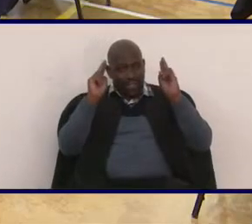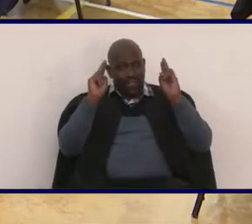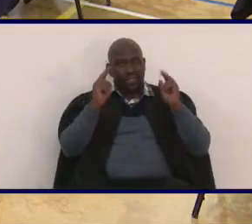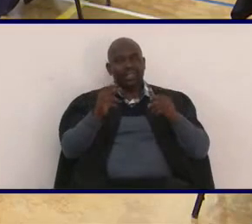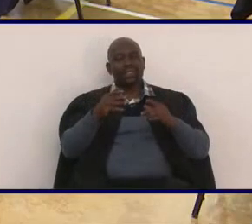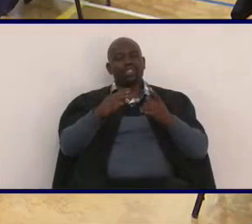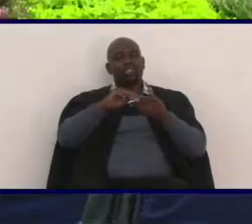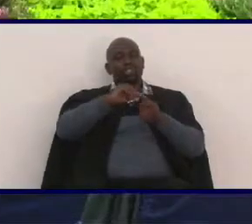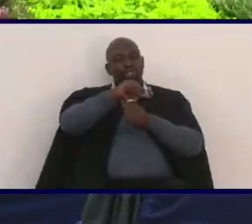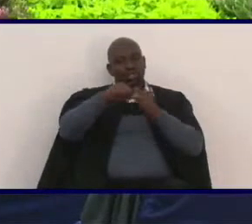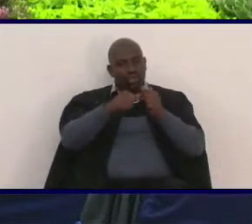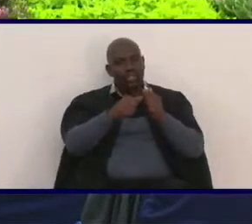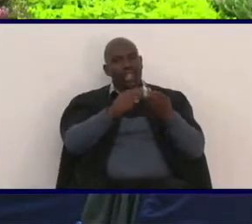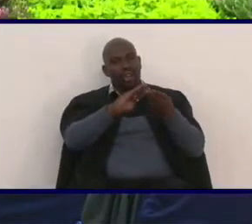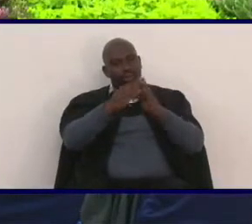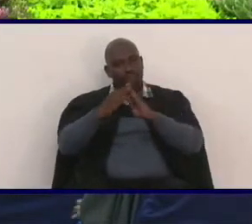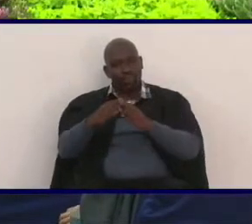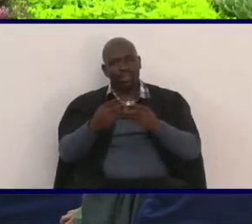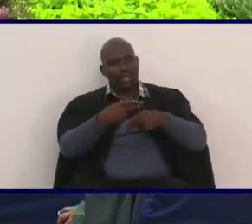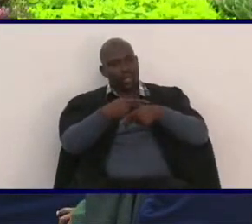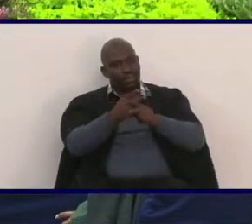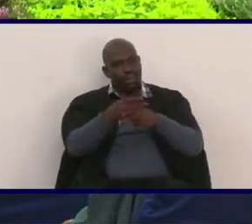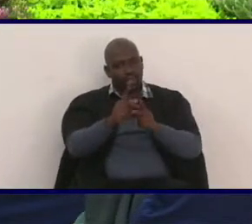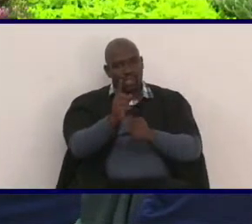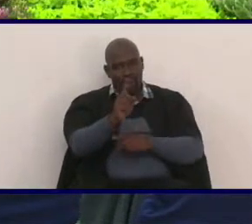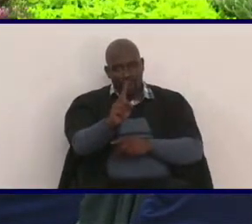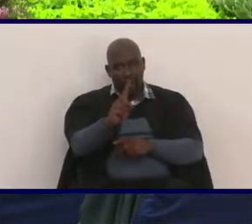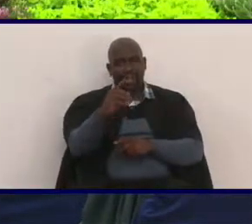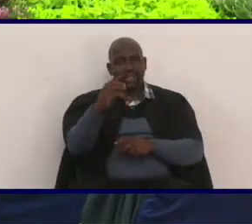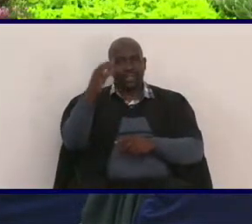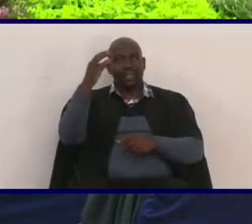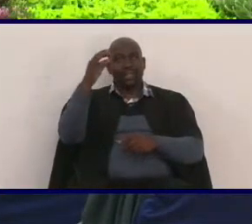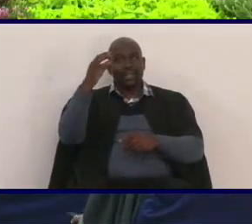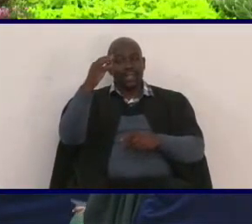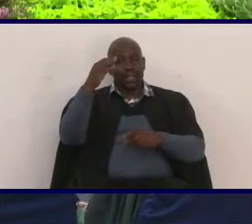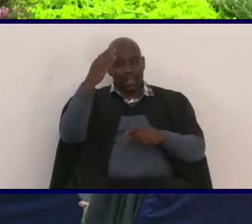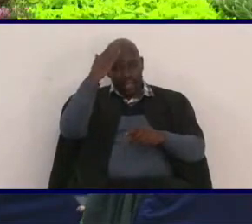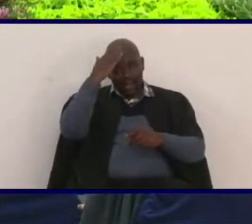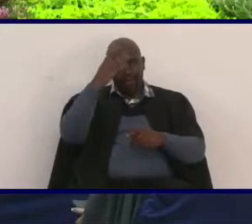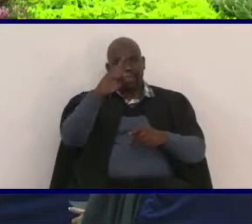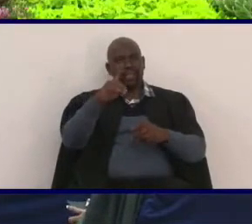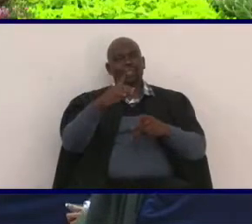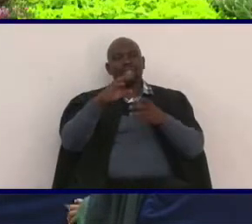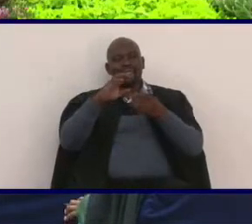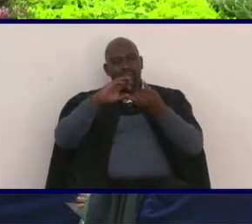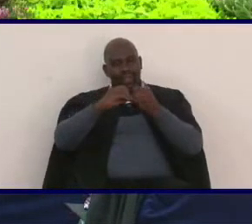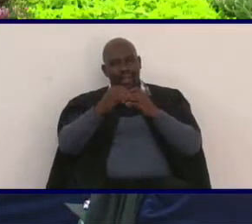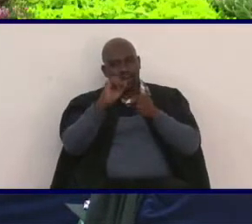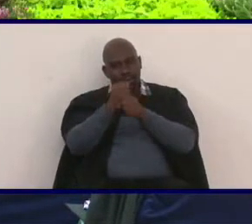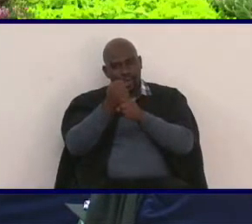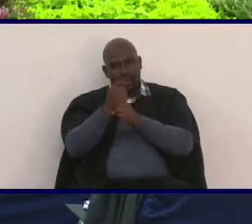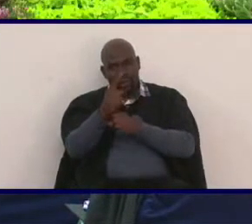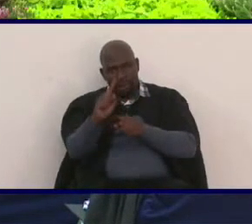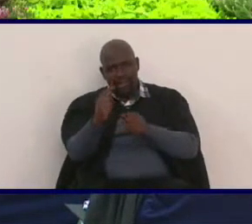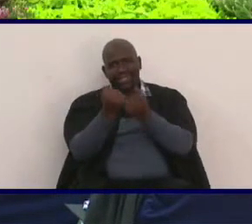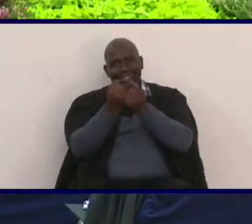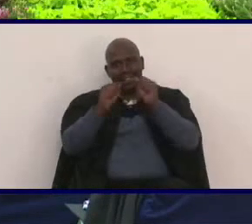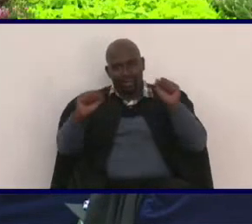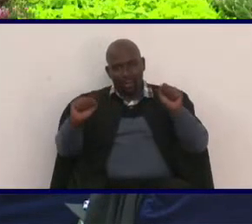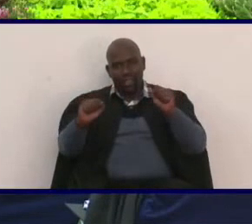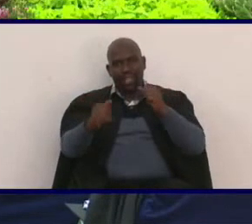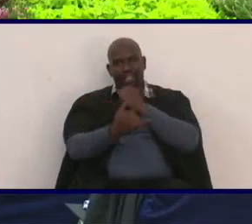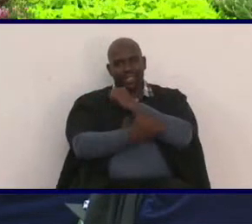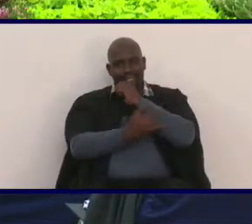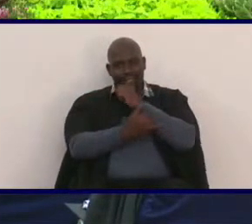undertake critical social and scientific inquiry, forging a critical and democratic citizenship, and proactively